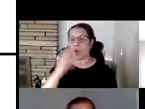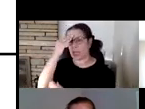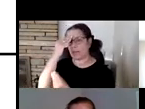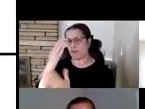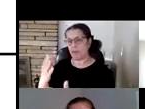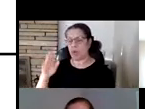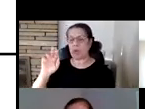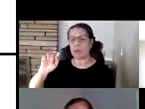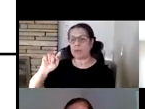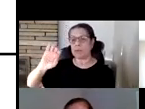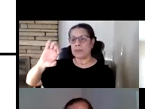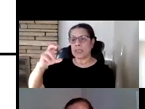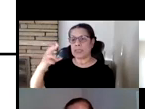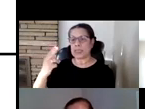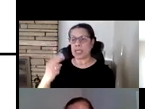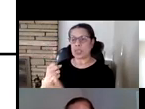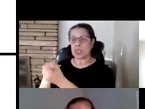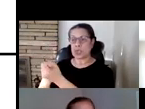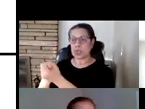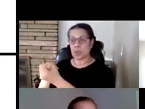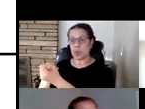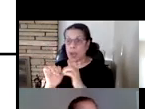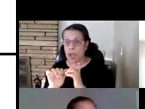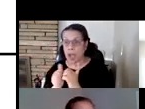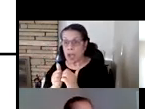know through the chat feature.